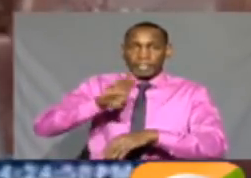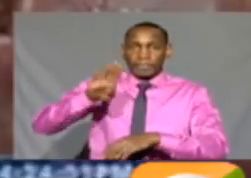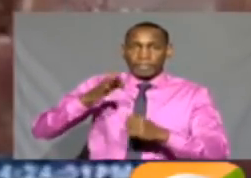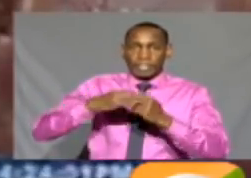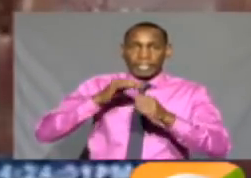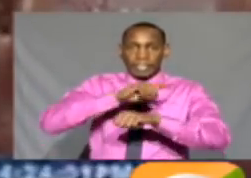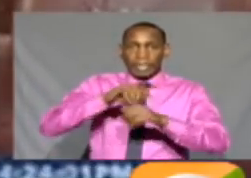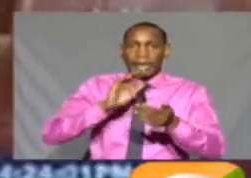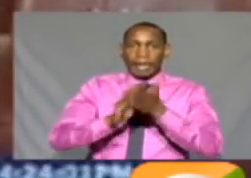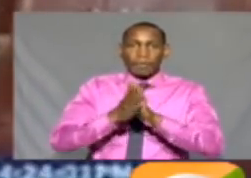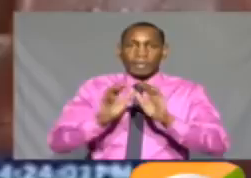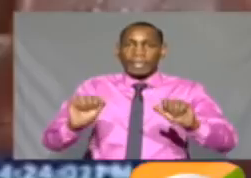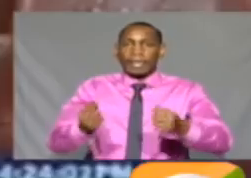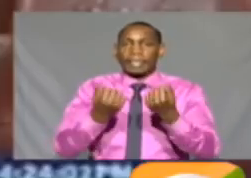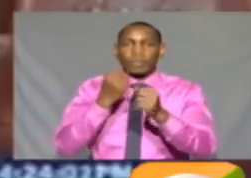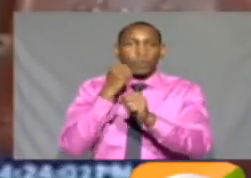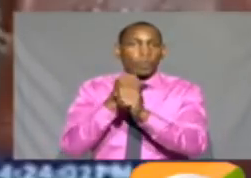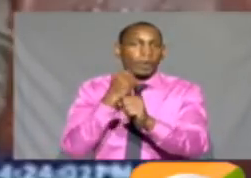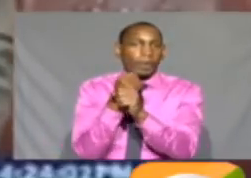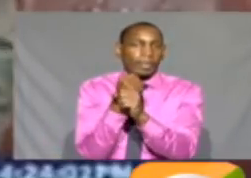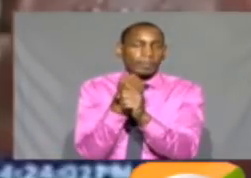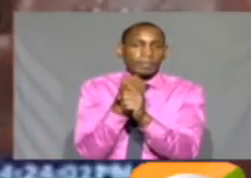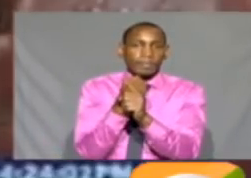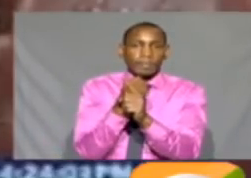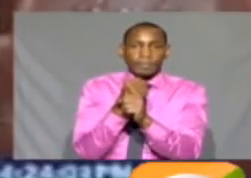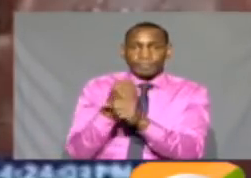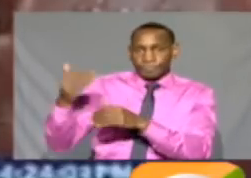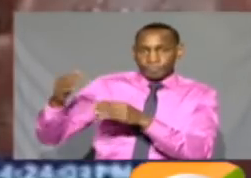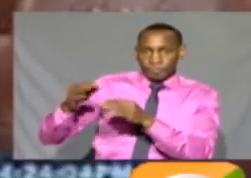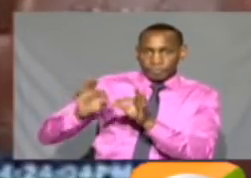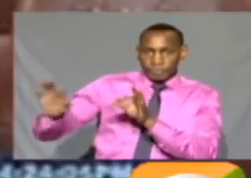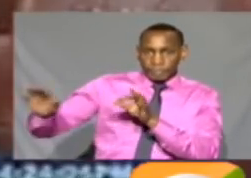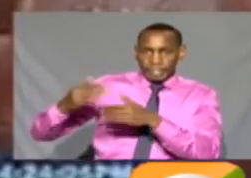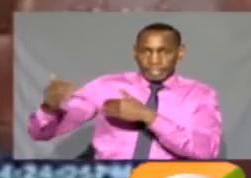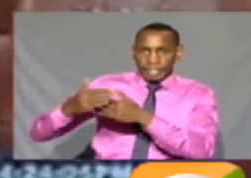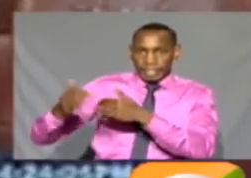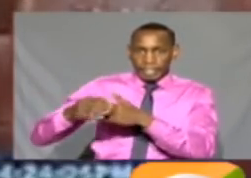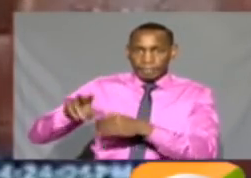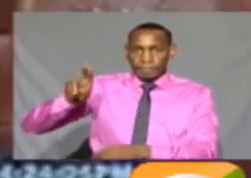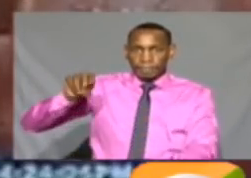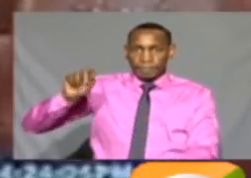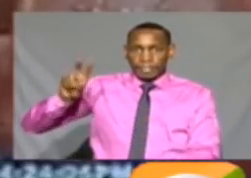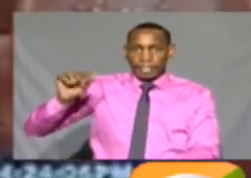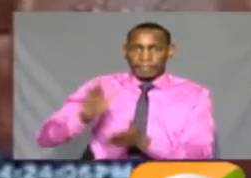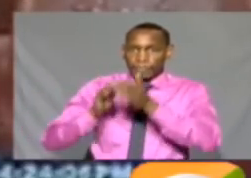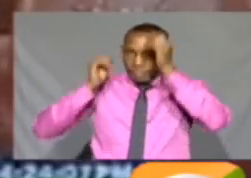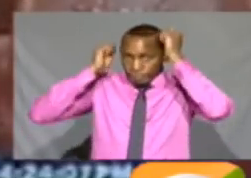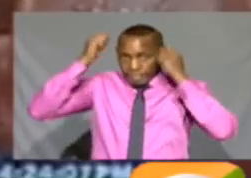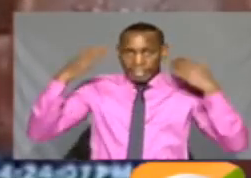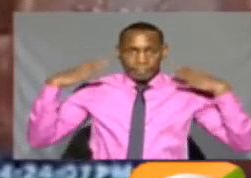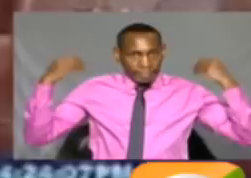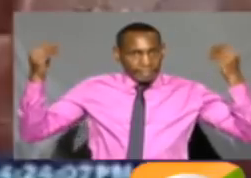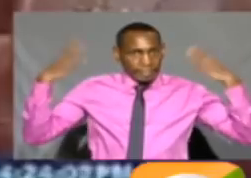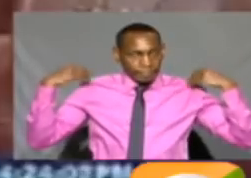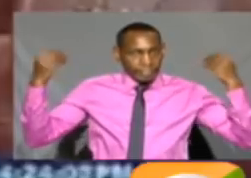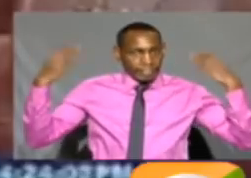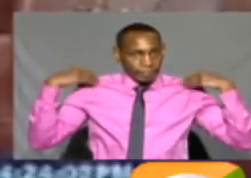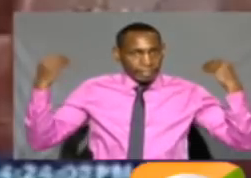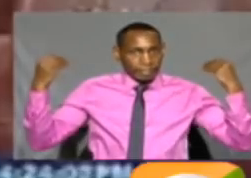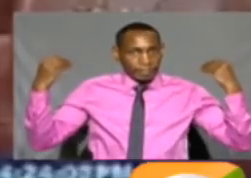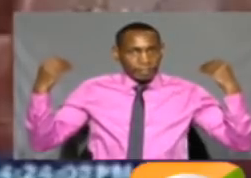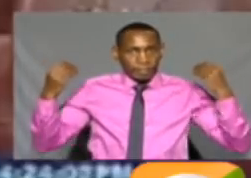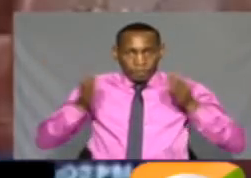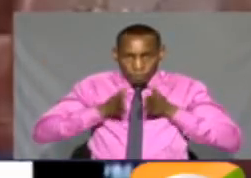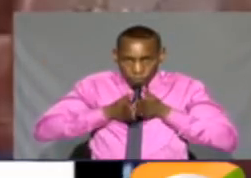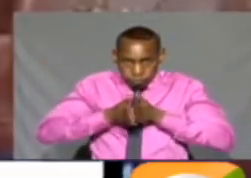been no rescue efforts. A few meters up away from there, the Navy, the military are practicing. You know, the